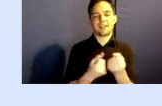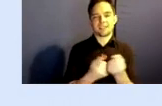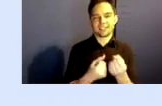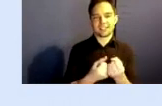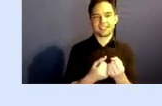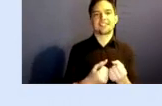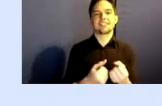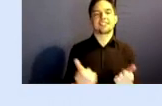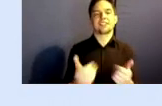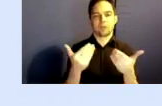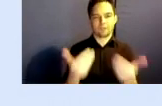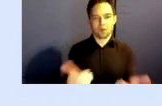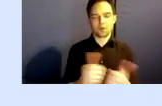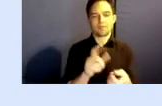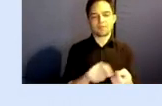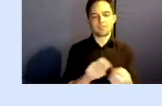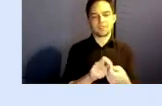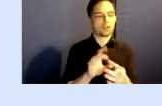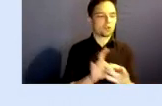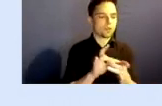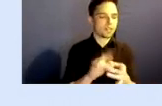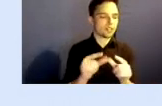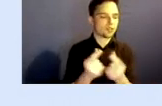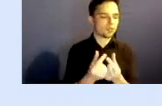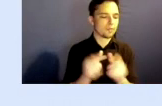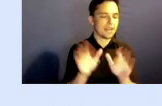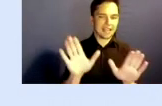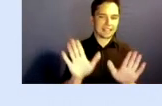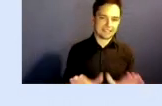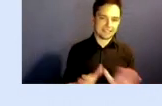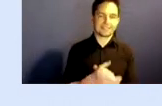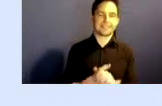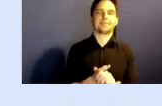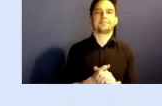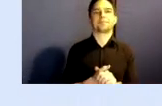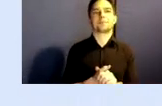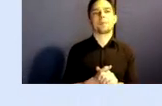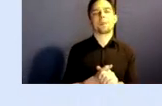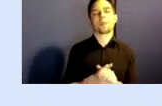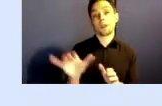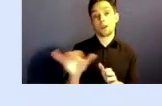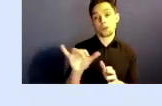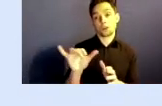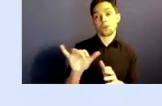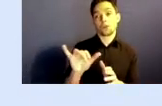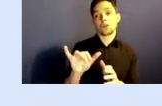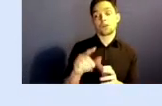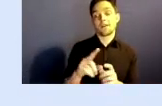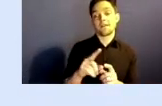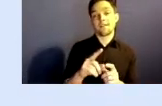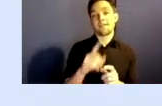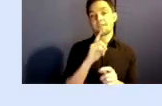their specific GBV coordination groups. Excellent. And also there's a very